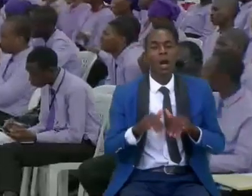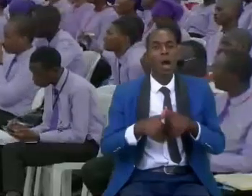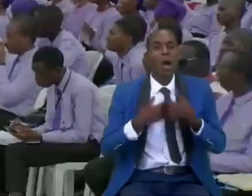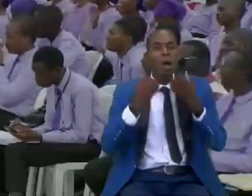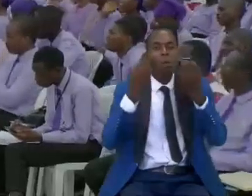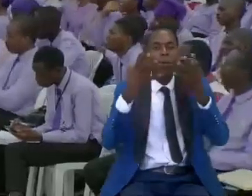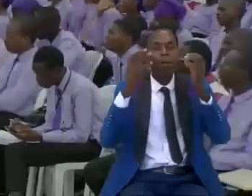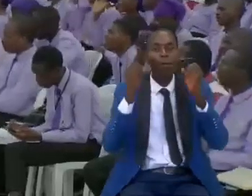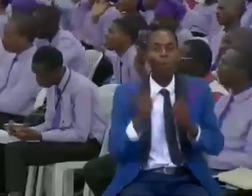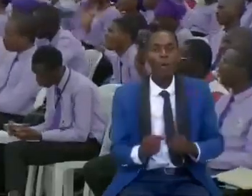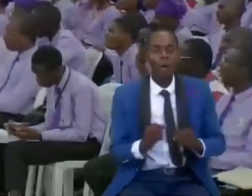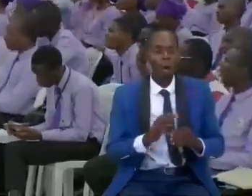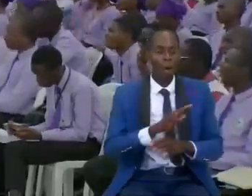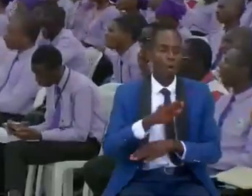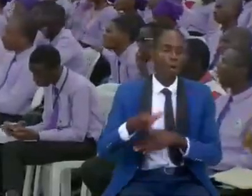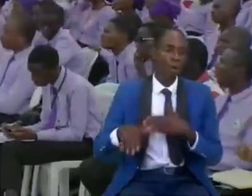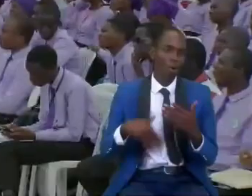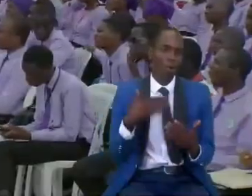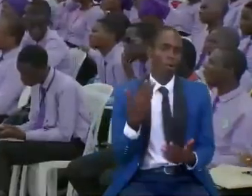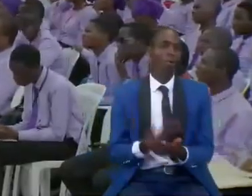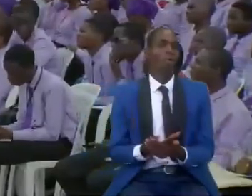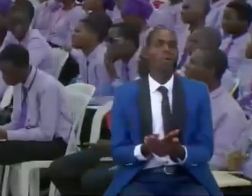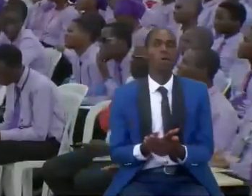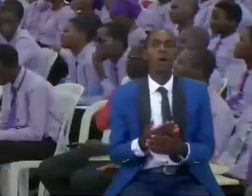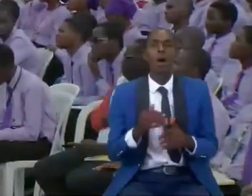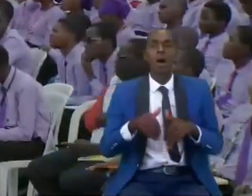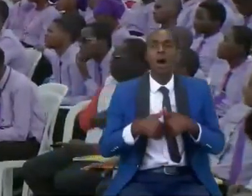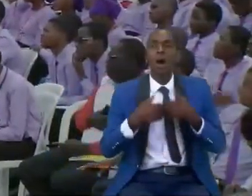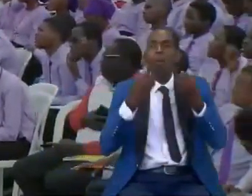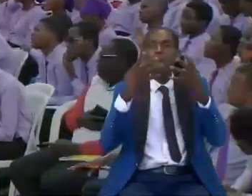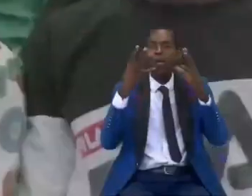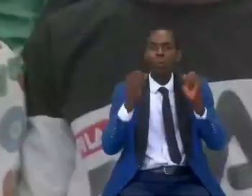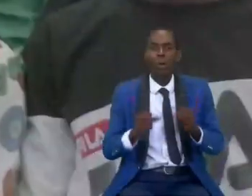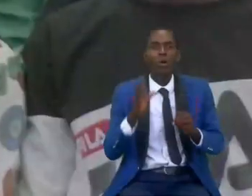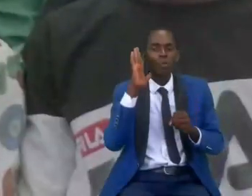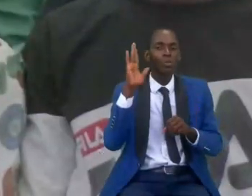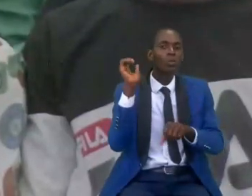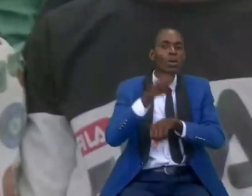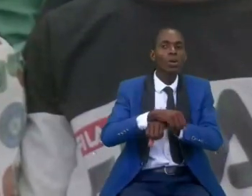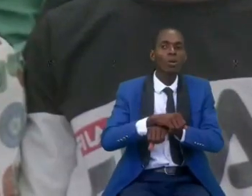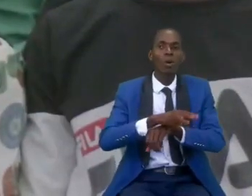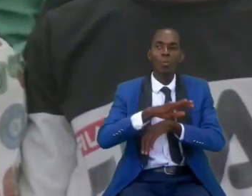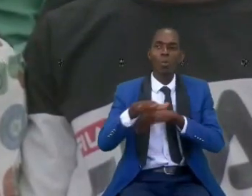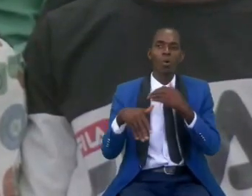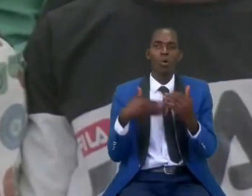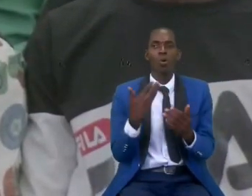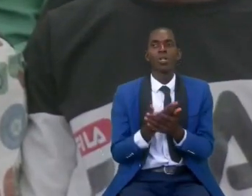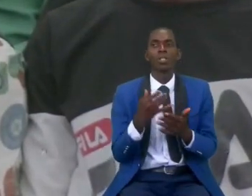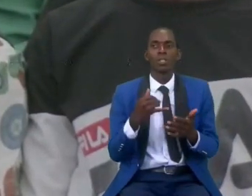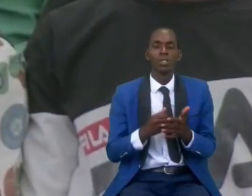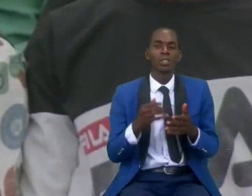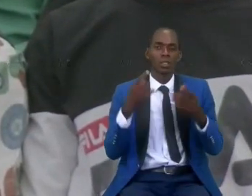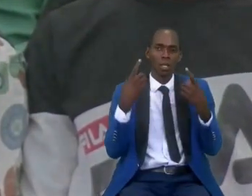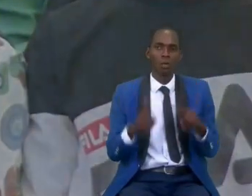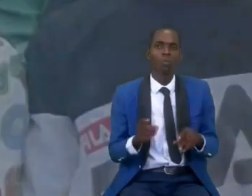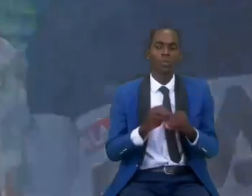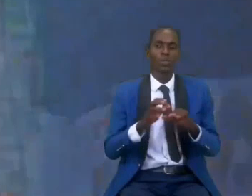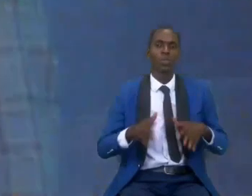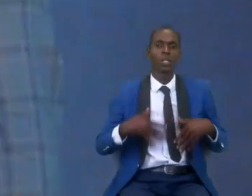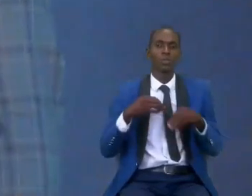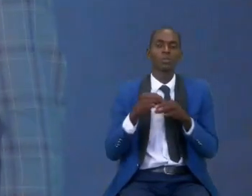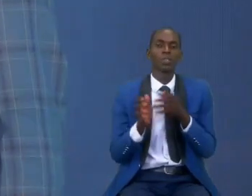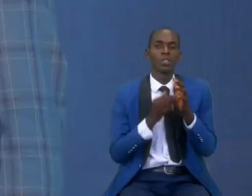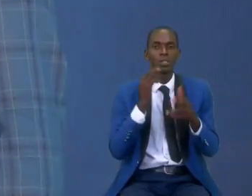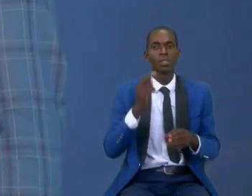to overcome? Is fulfilled in your life. And then he says, and nothing shall